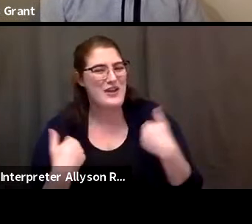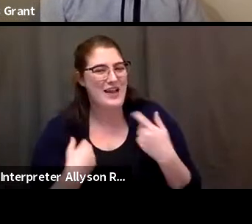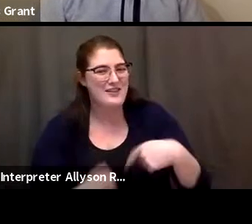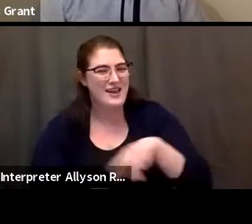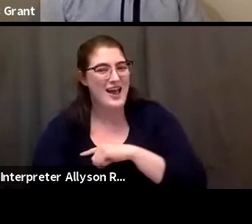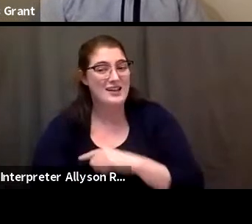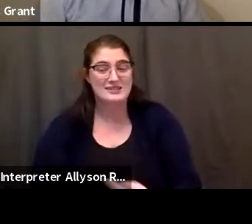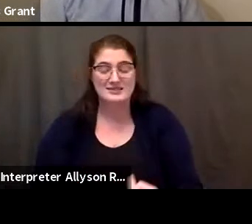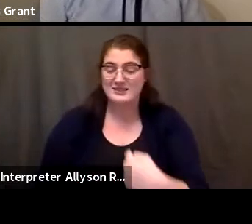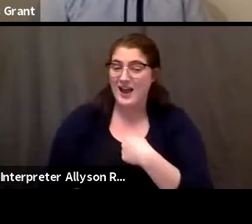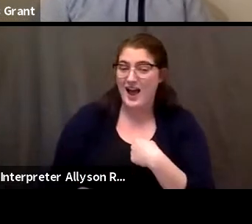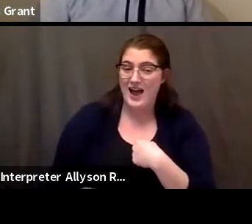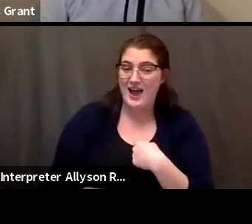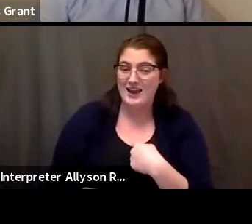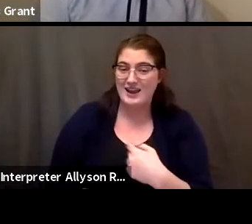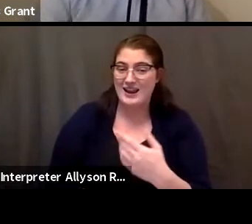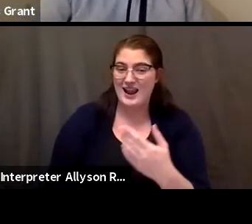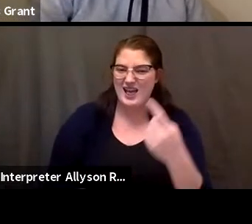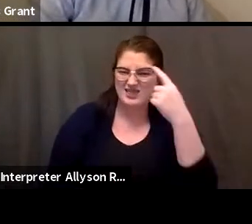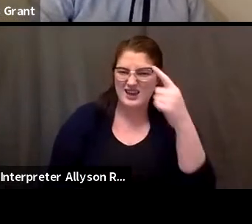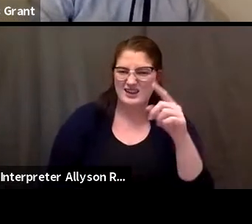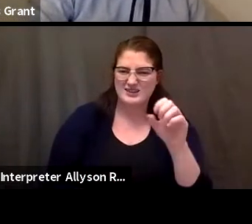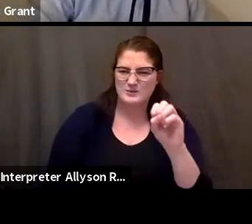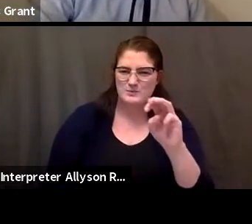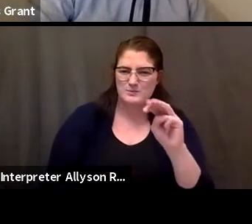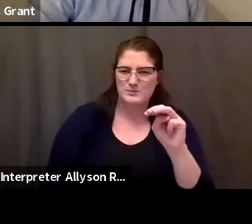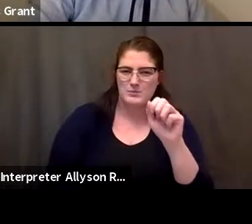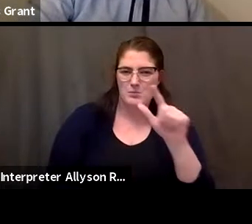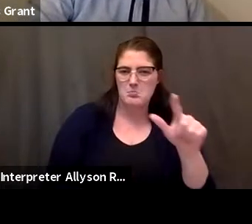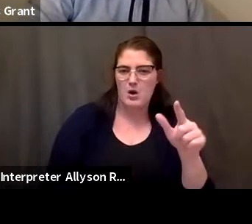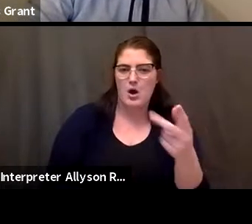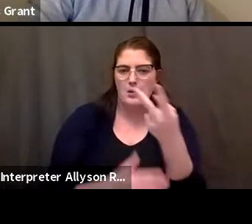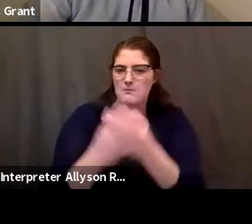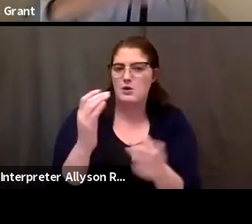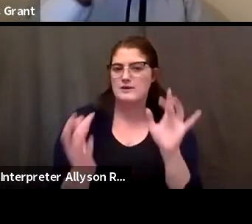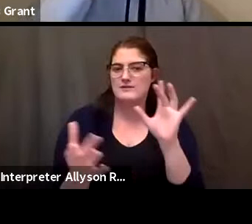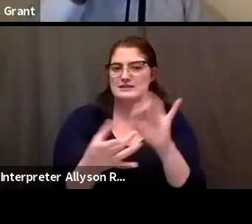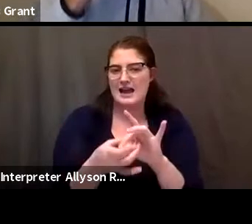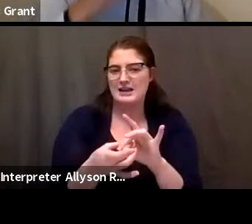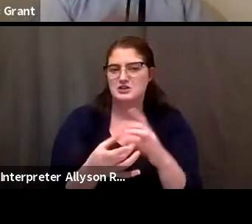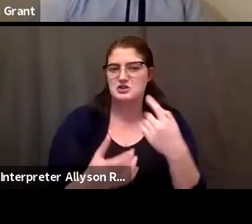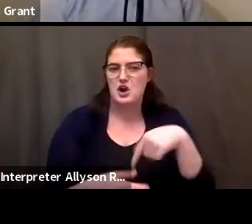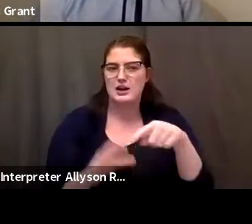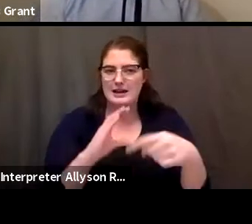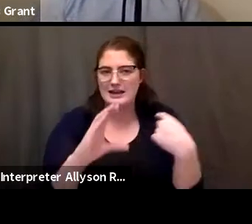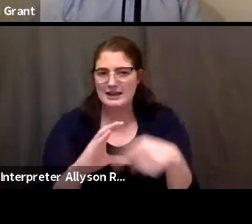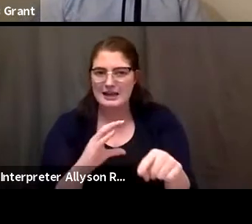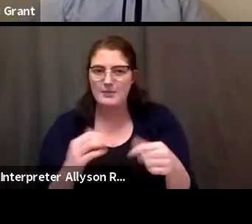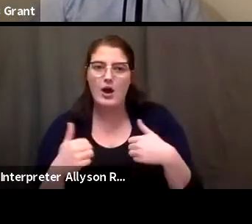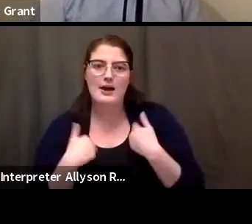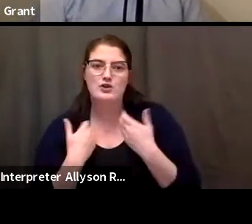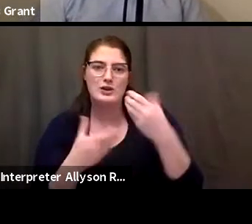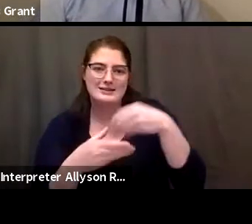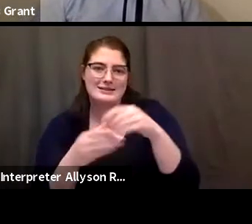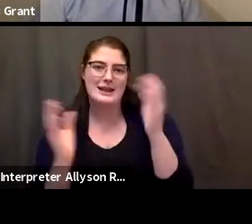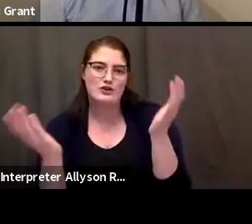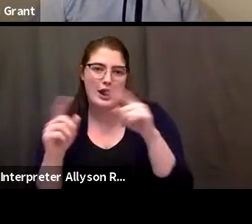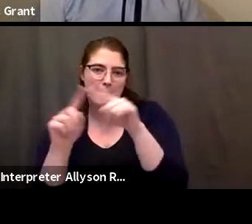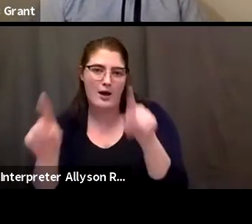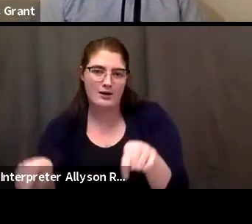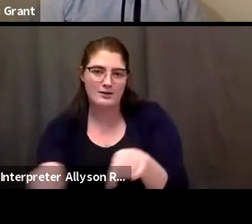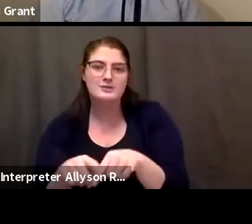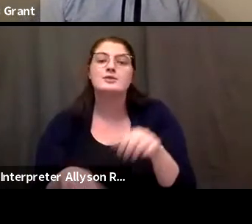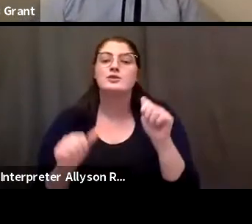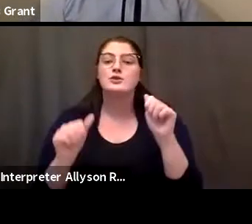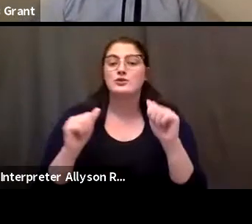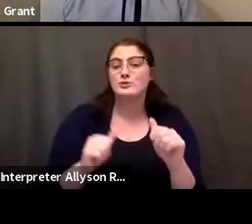I think I saw Lieutenant Small. We both have attached our email addresses inside the chat,